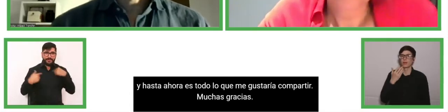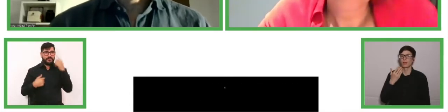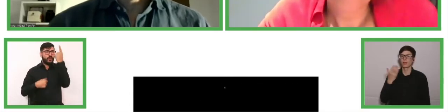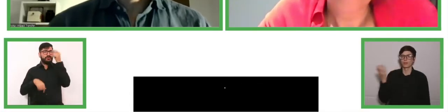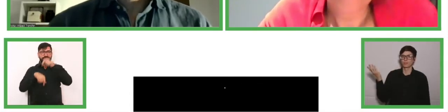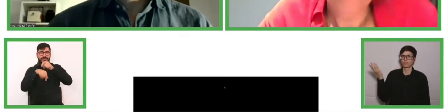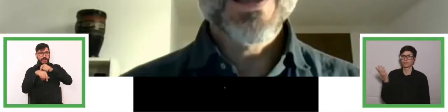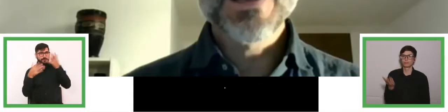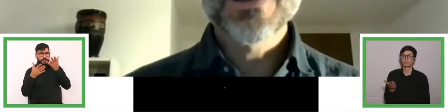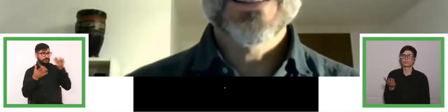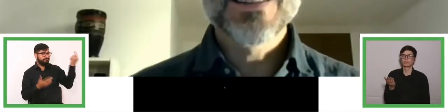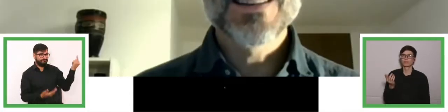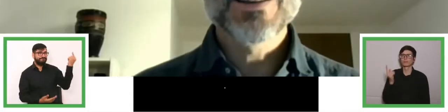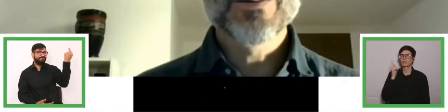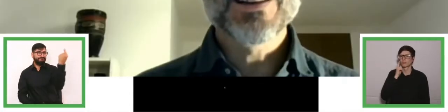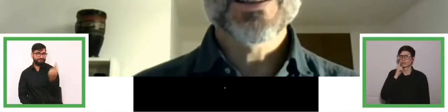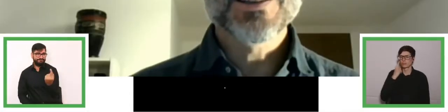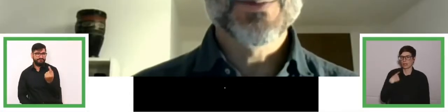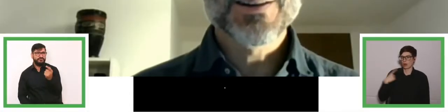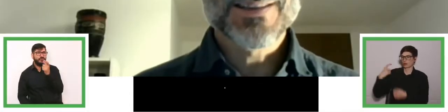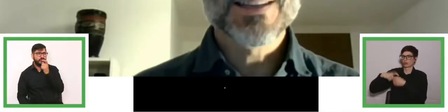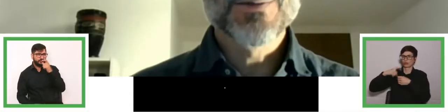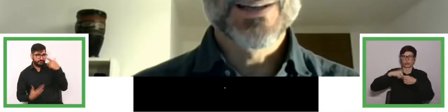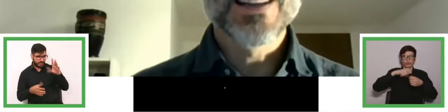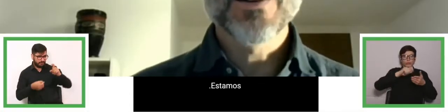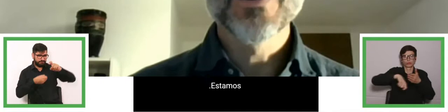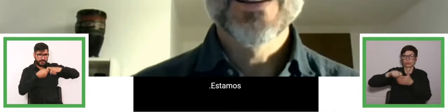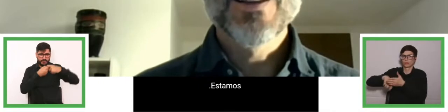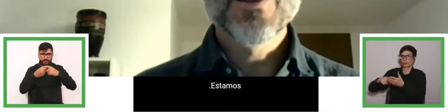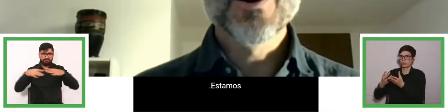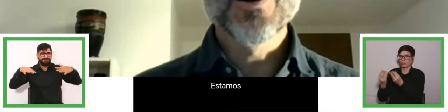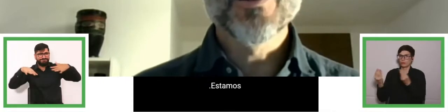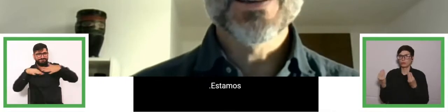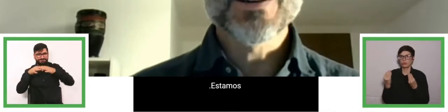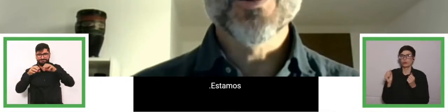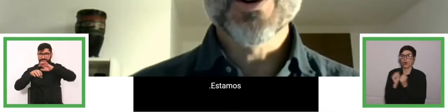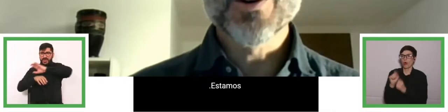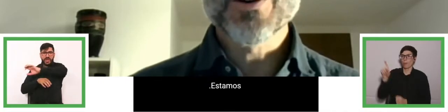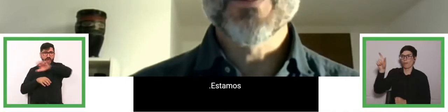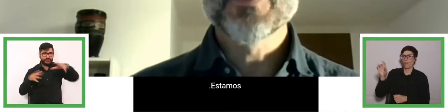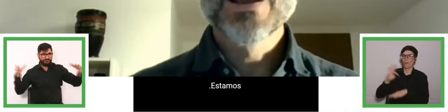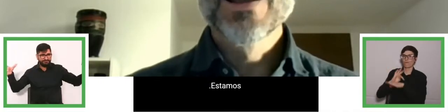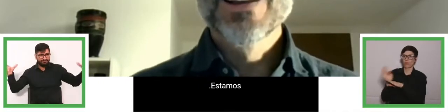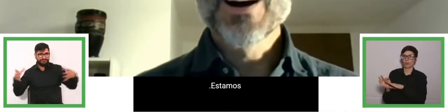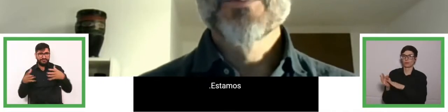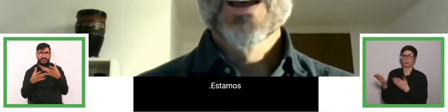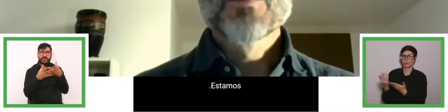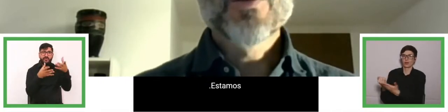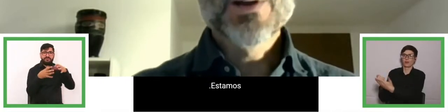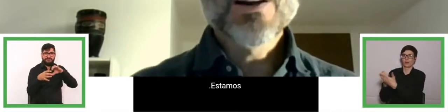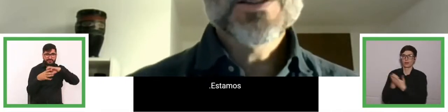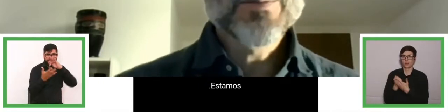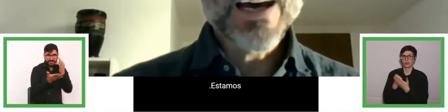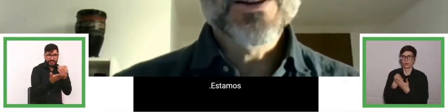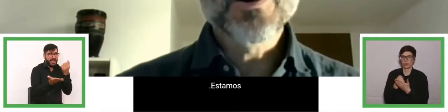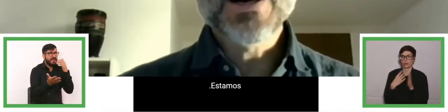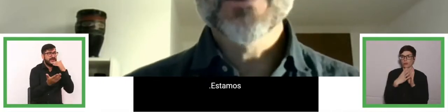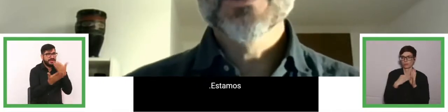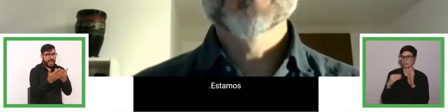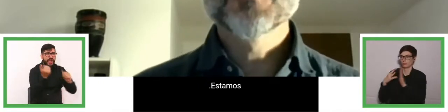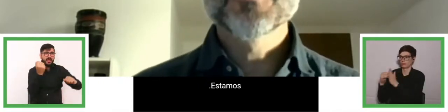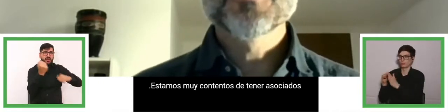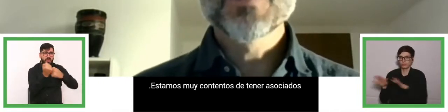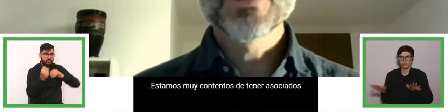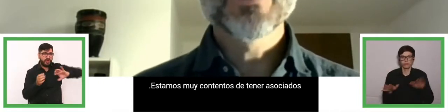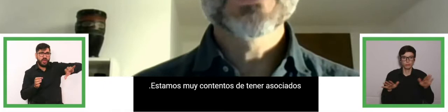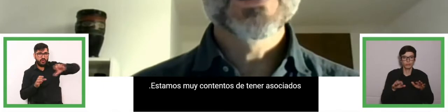help replicate these innovations, because that's really the goal of this whole program. Before we close the panel, I